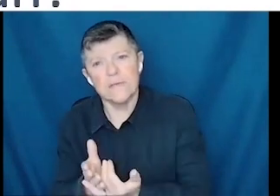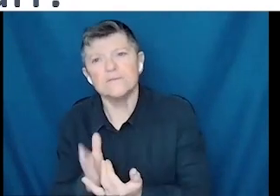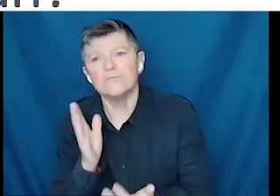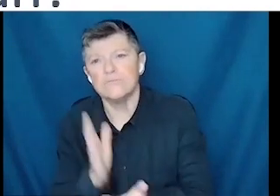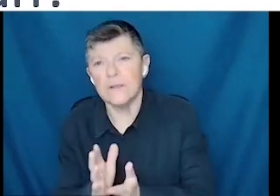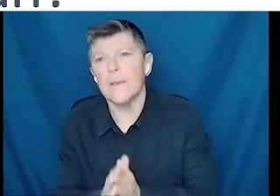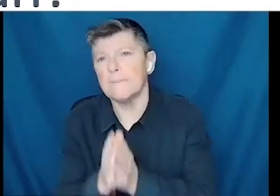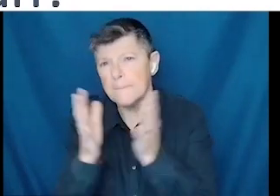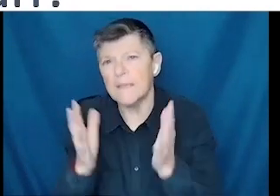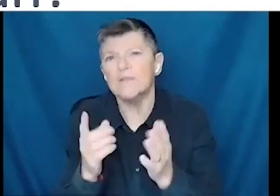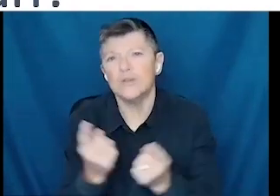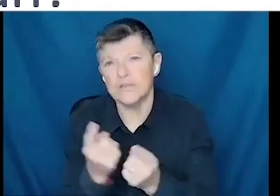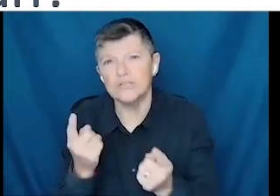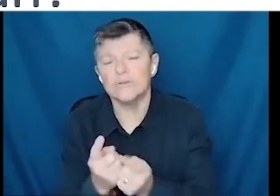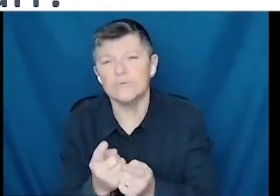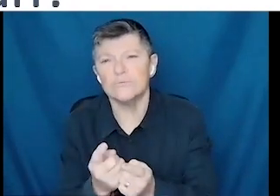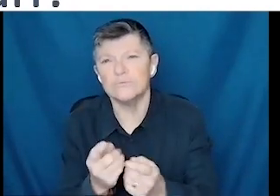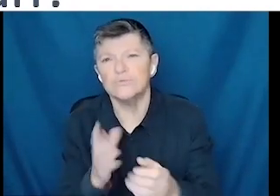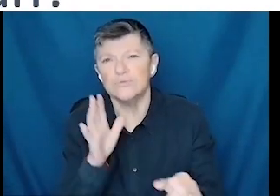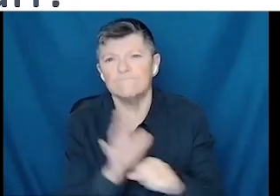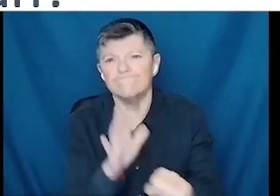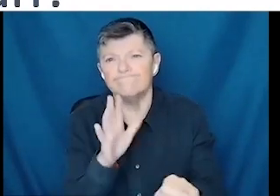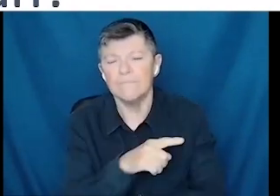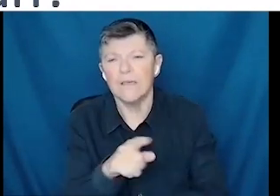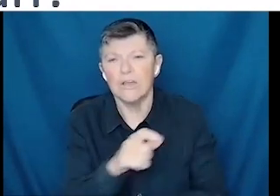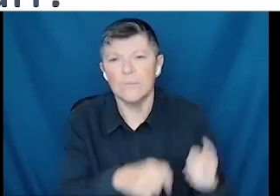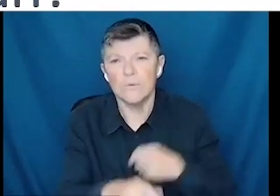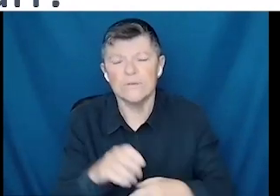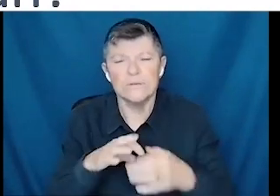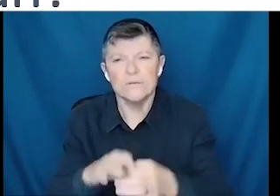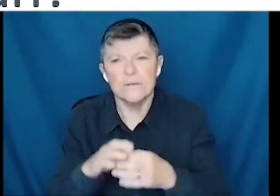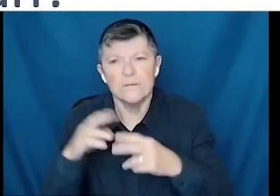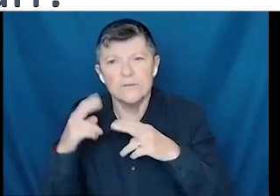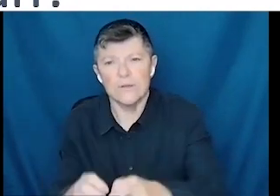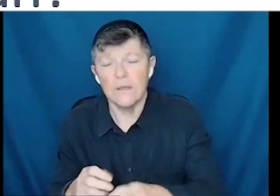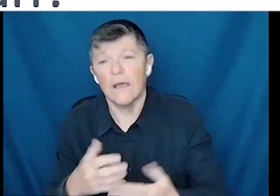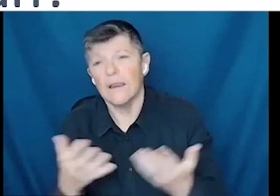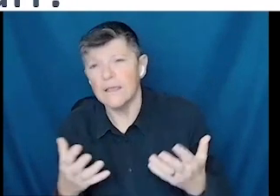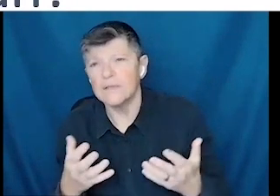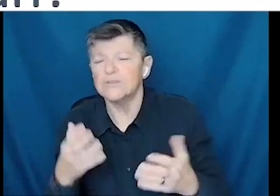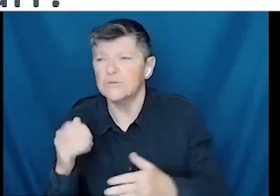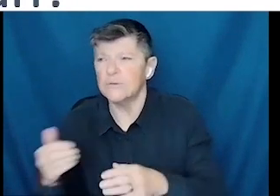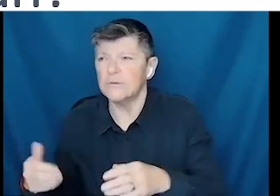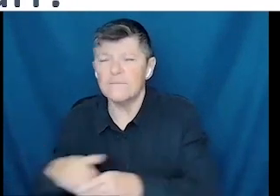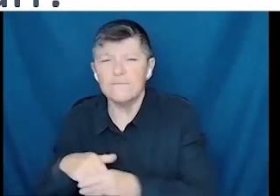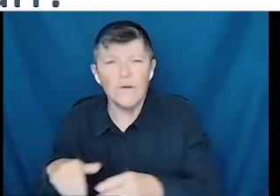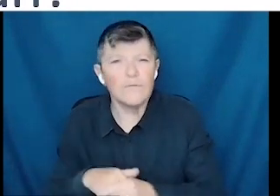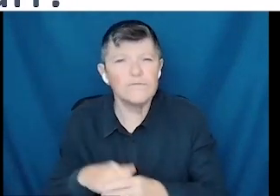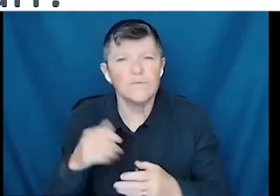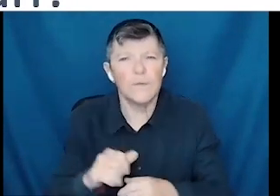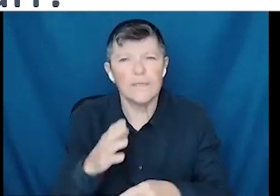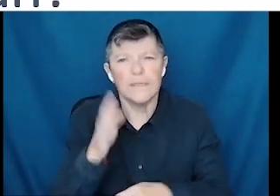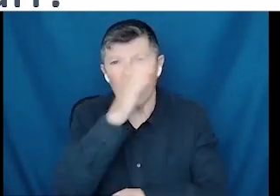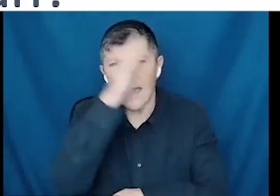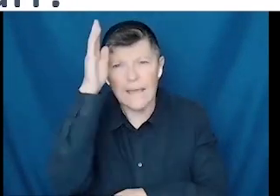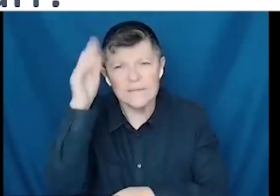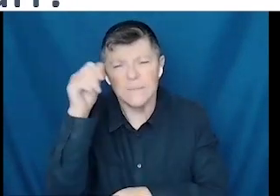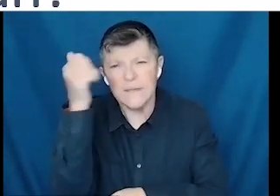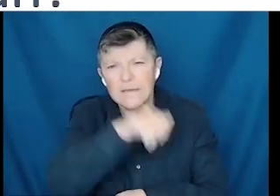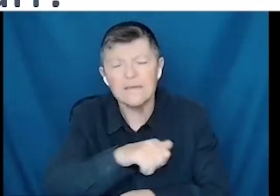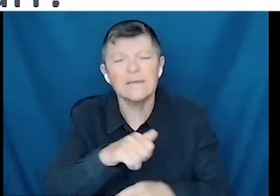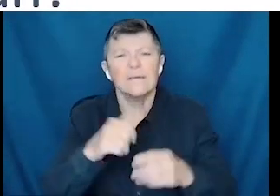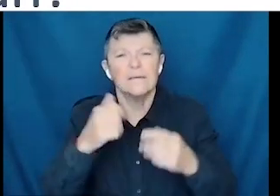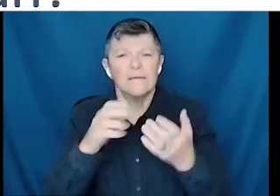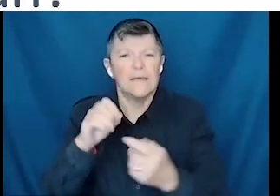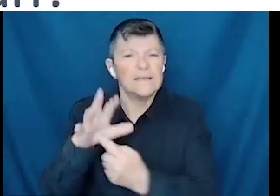engaging with research. For instance, unless attached to an academic institution, a lot of research is blocked by paywalls and closed